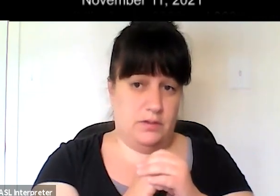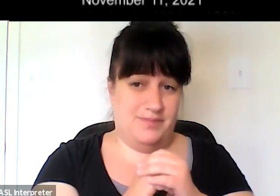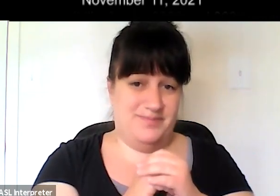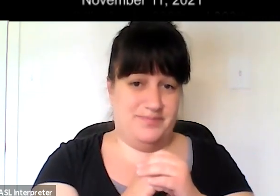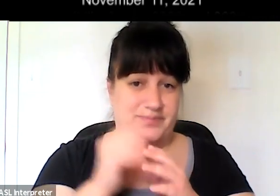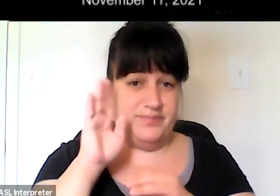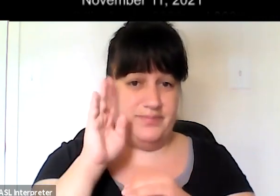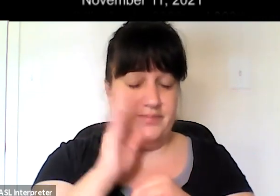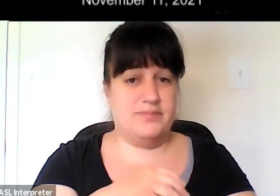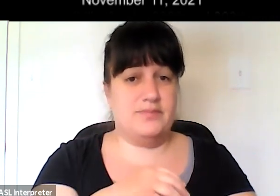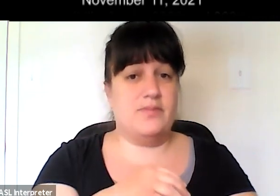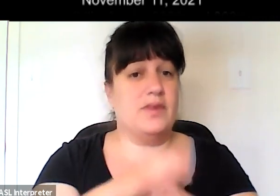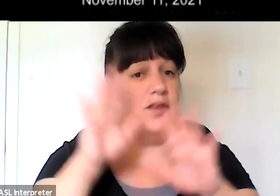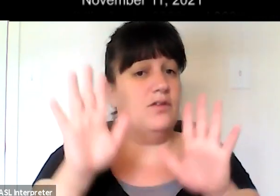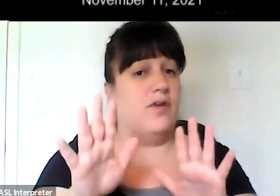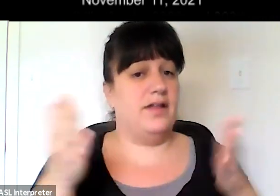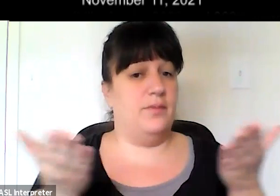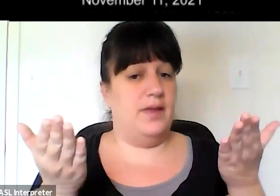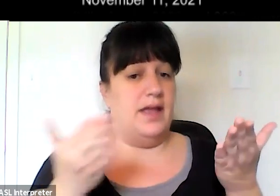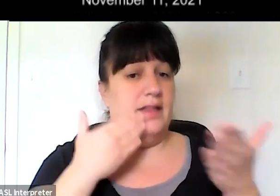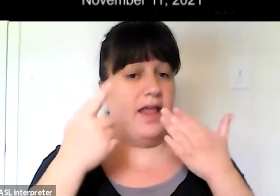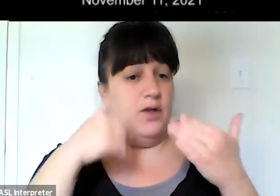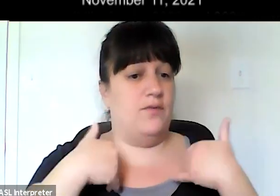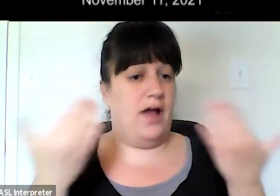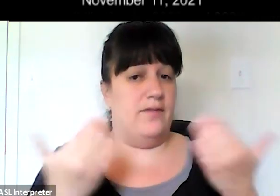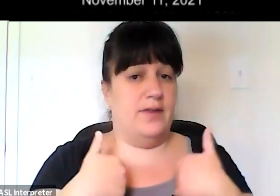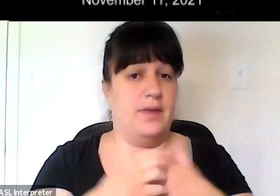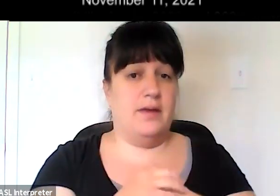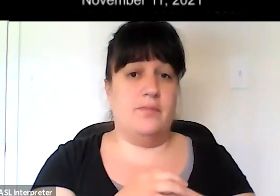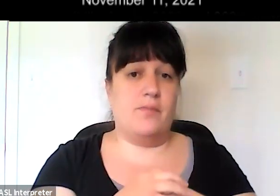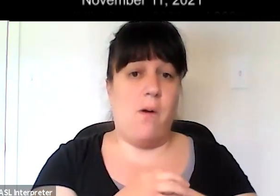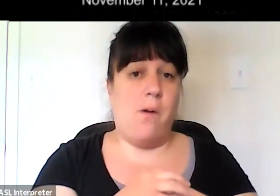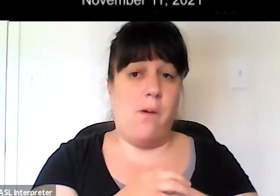Hi, Anna. It's great to be here. Thank you for having me.